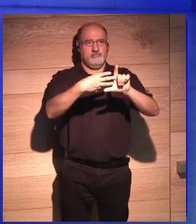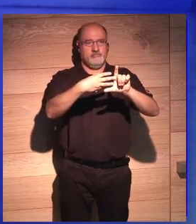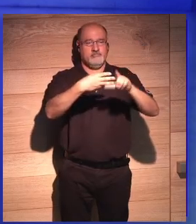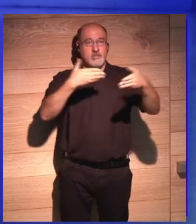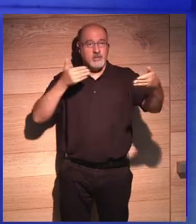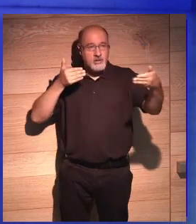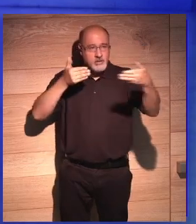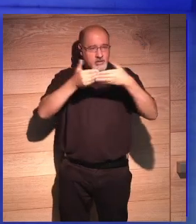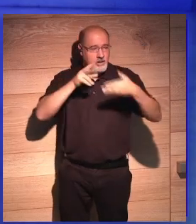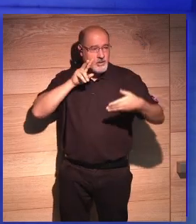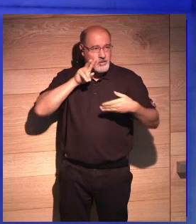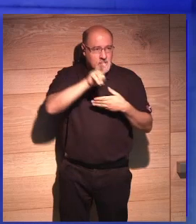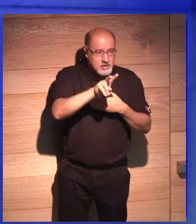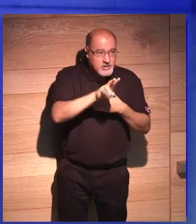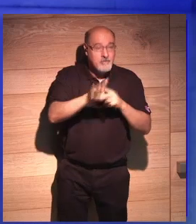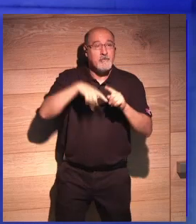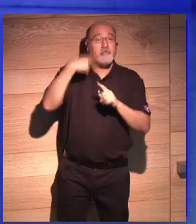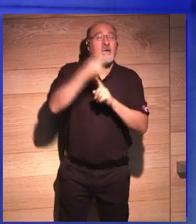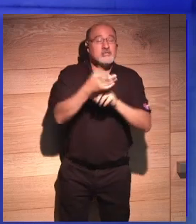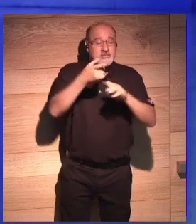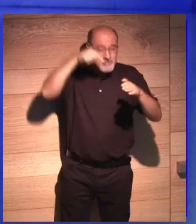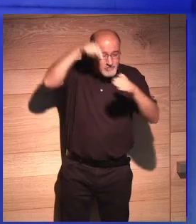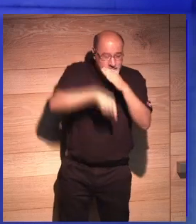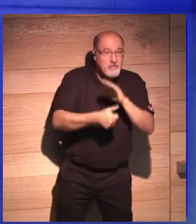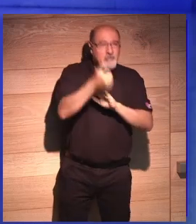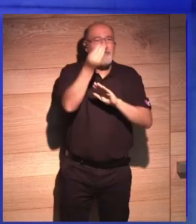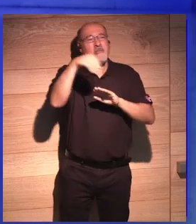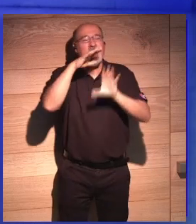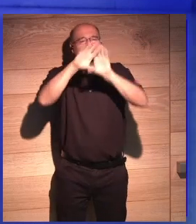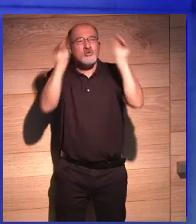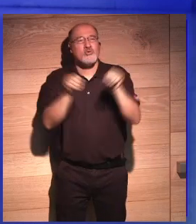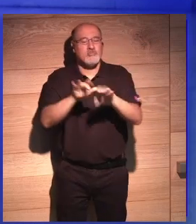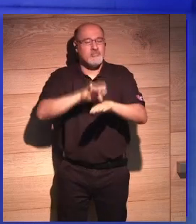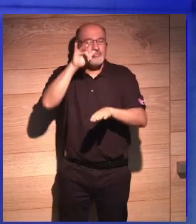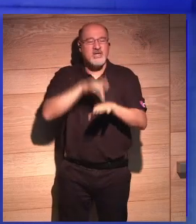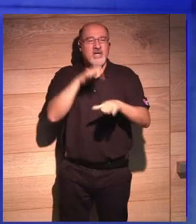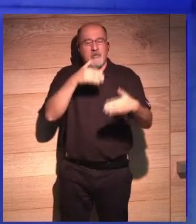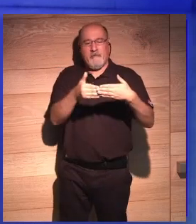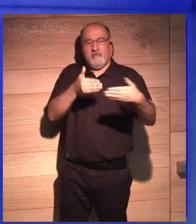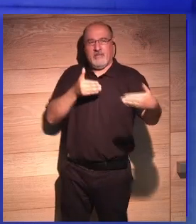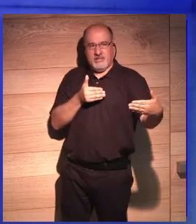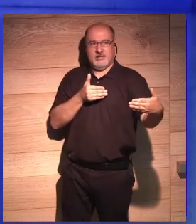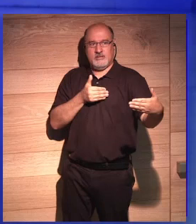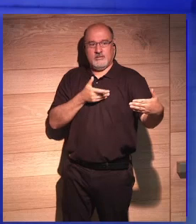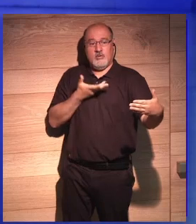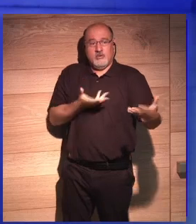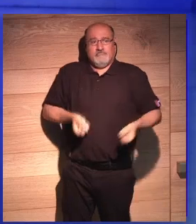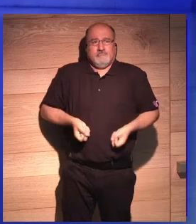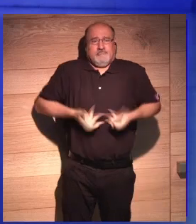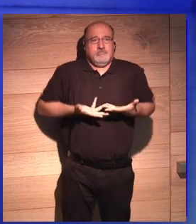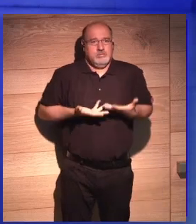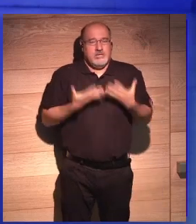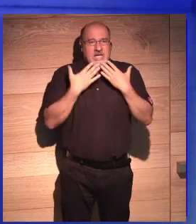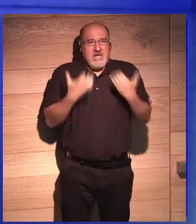just getting more distance out of the energy put in. That's essentially our strategy. It is by no